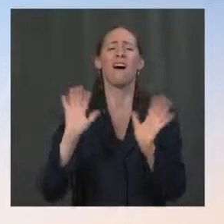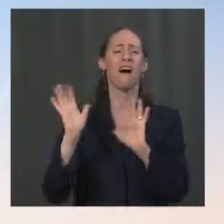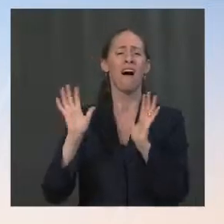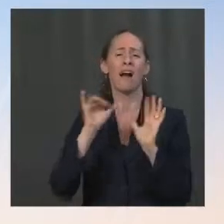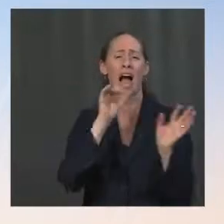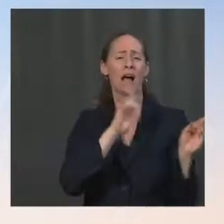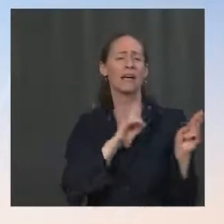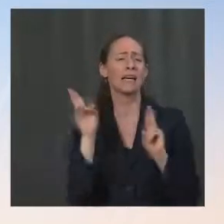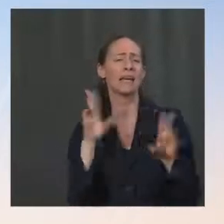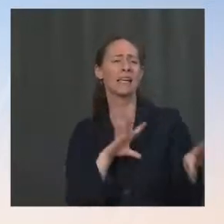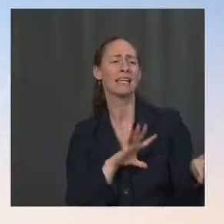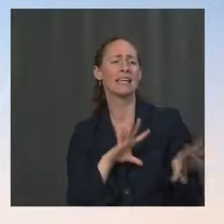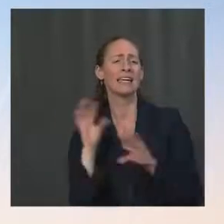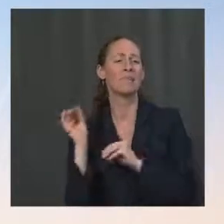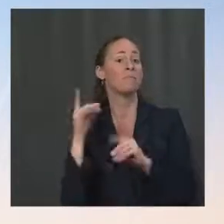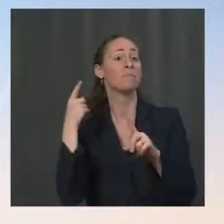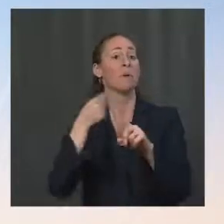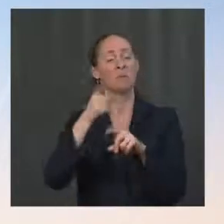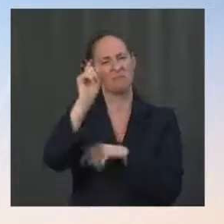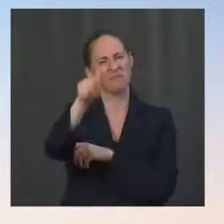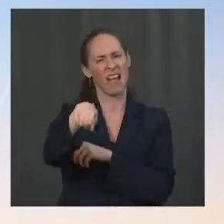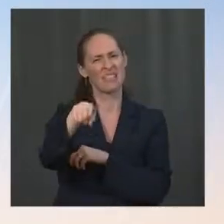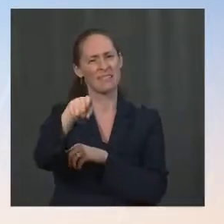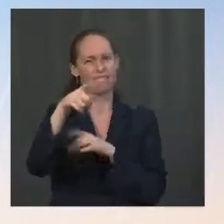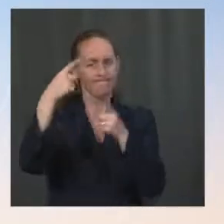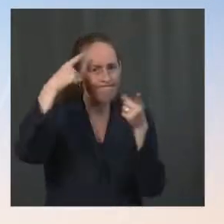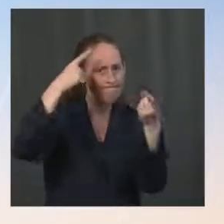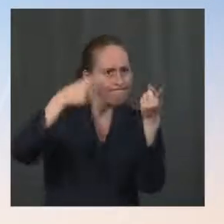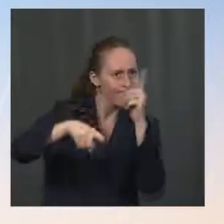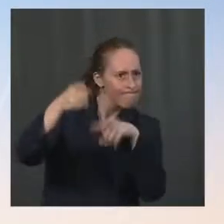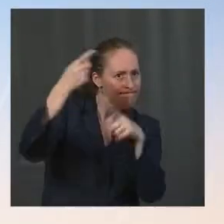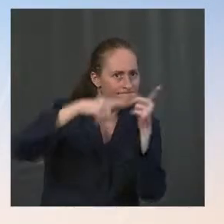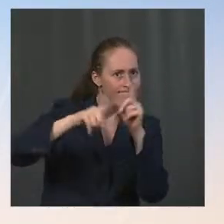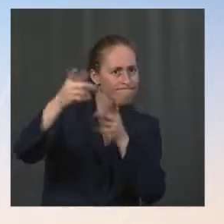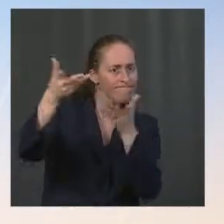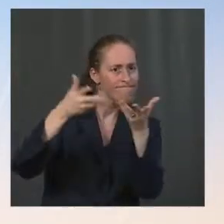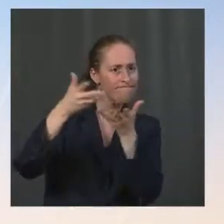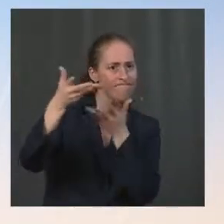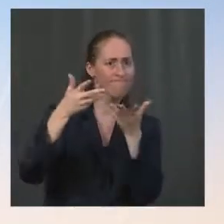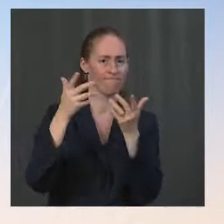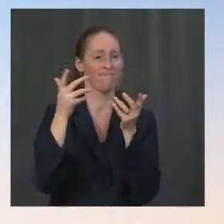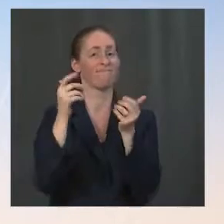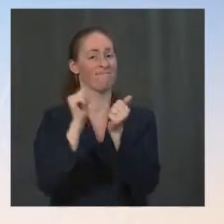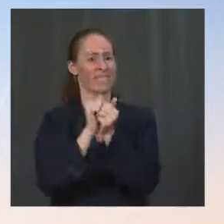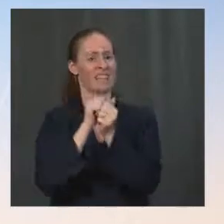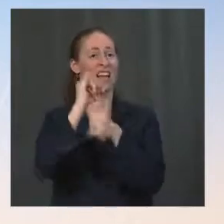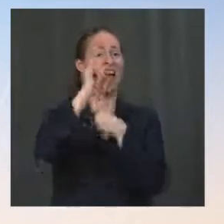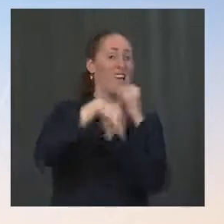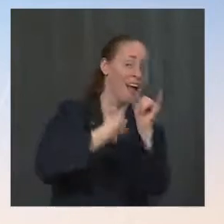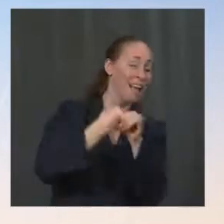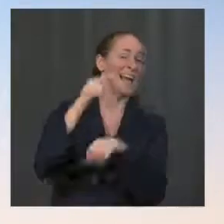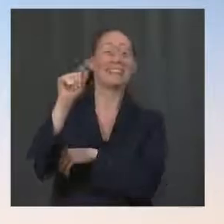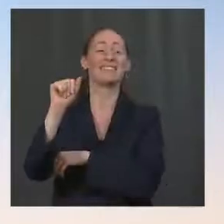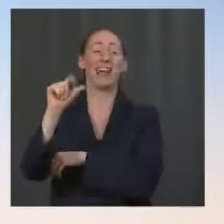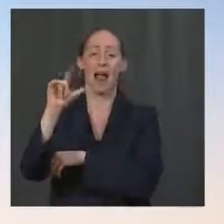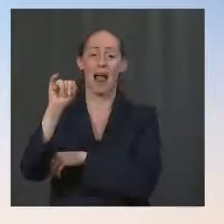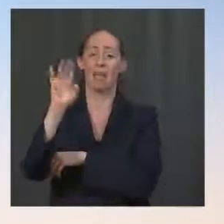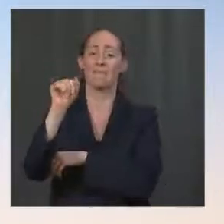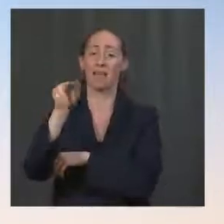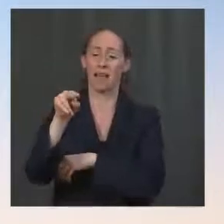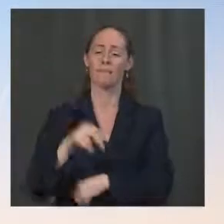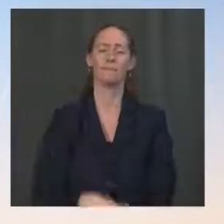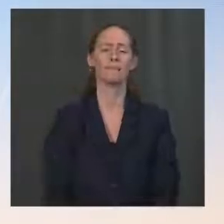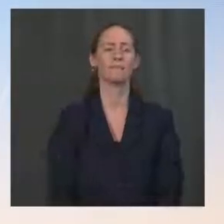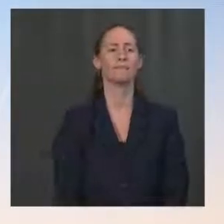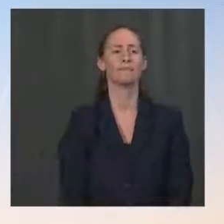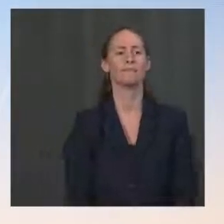with our international partners. It will also require continued engagement in some capacity with the Taliban. Just to be clear, are you suggesting there will not be an American